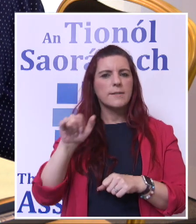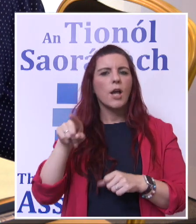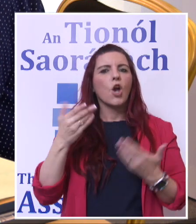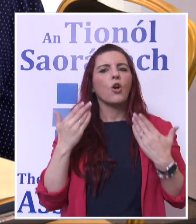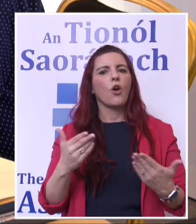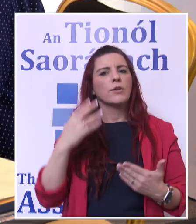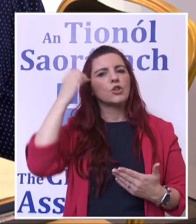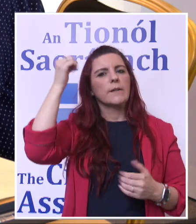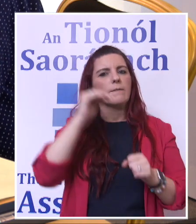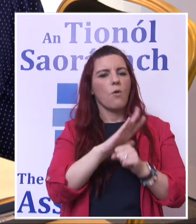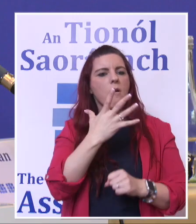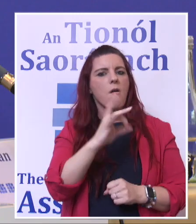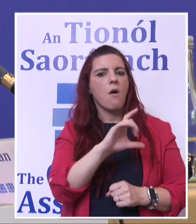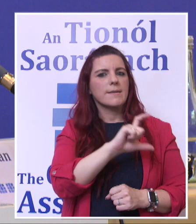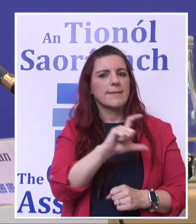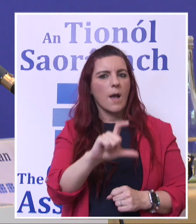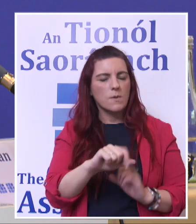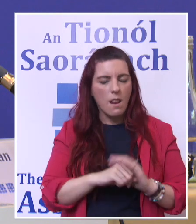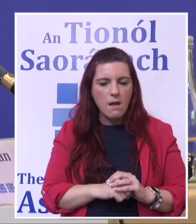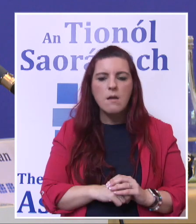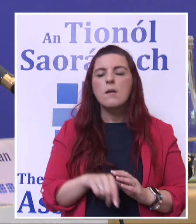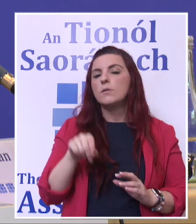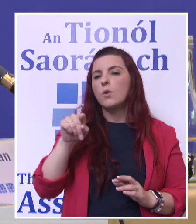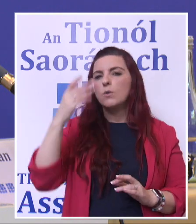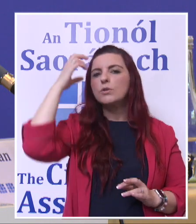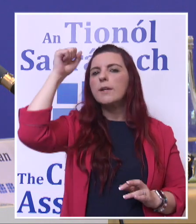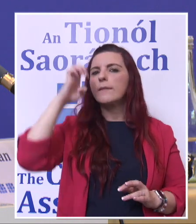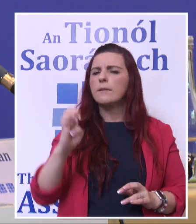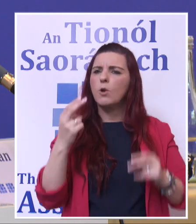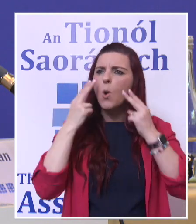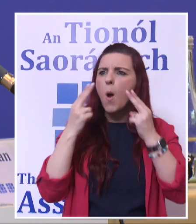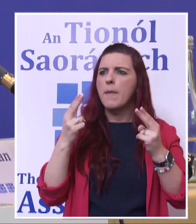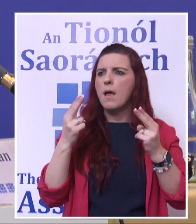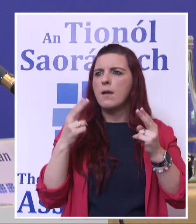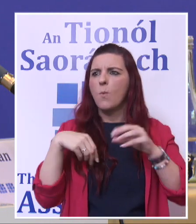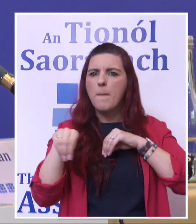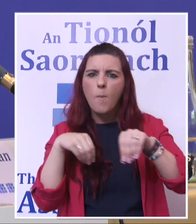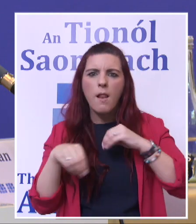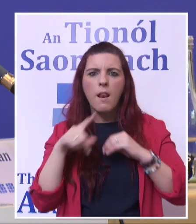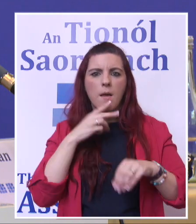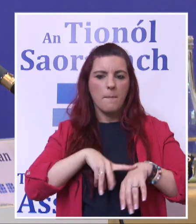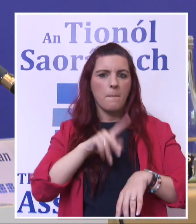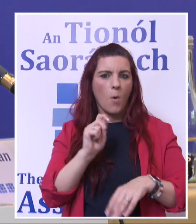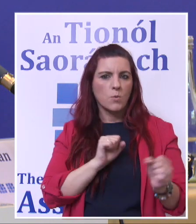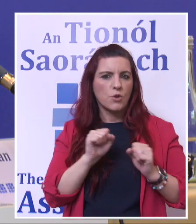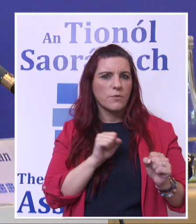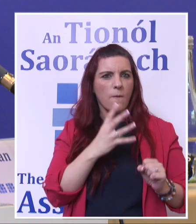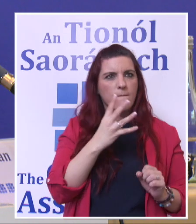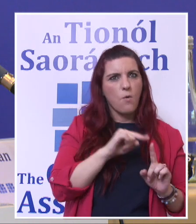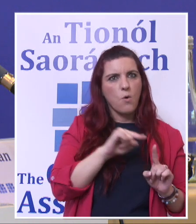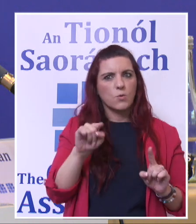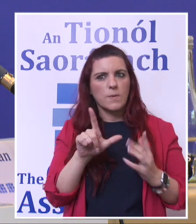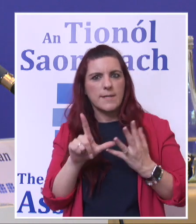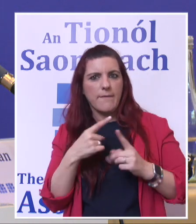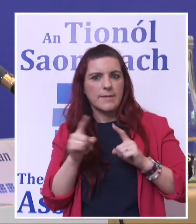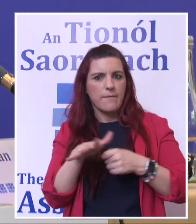City Council. Chief executives also tend to be quite mobile. The majority serve in between 4 to 7 different